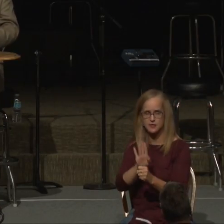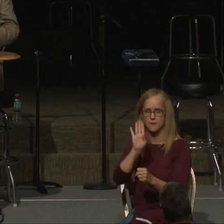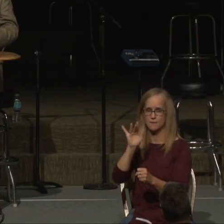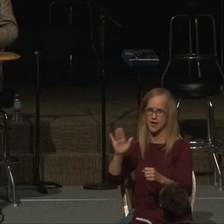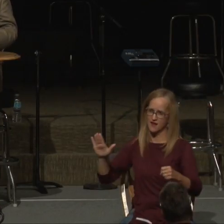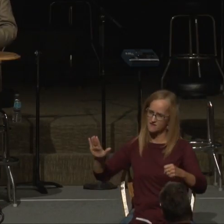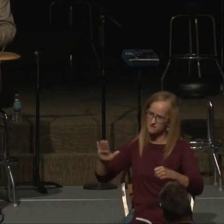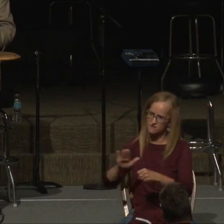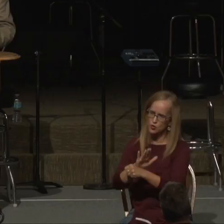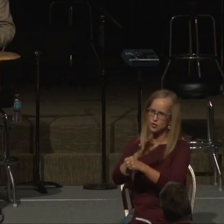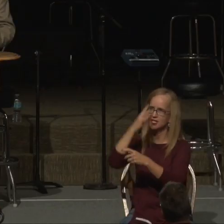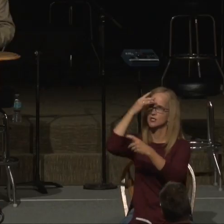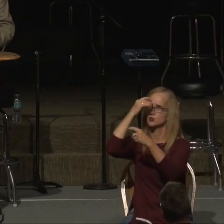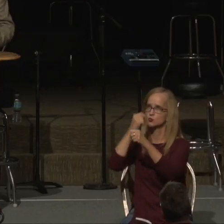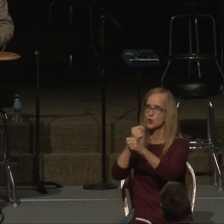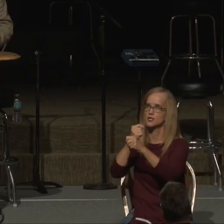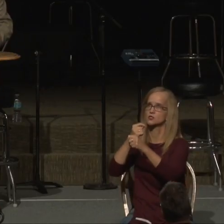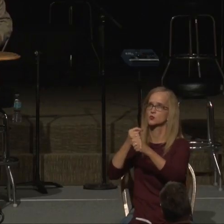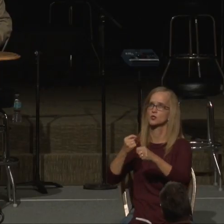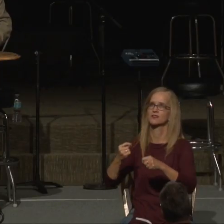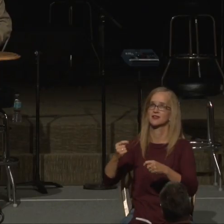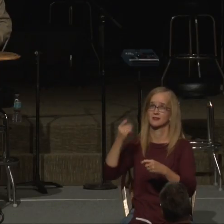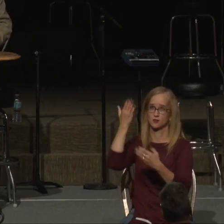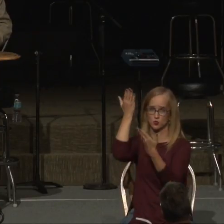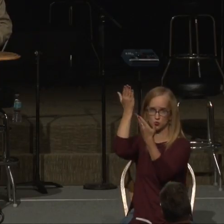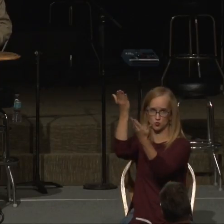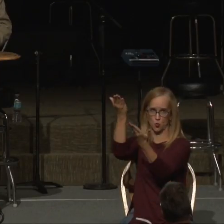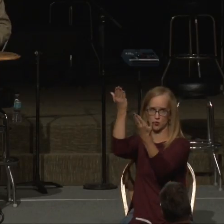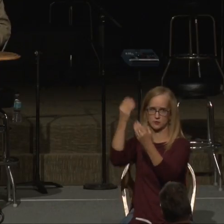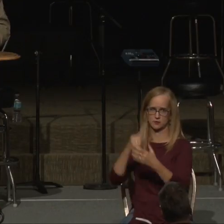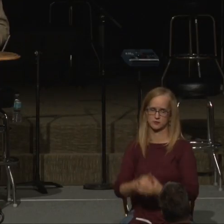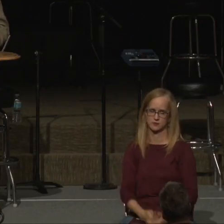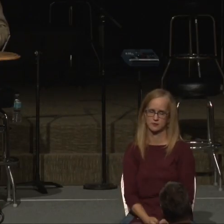fully trustworthy source.